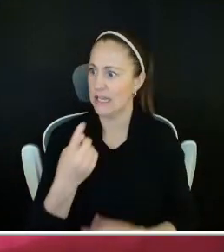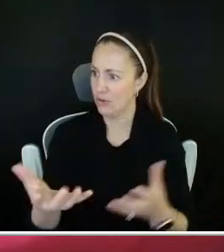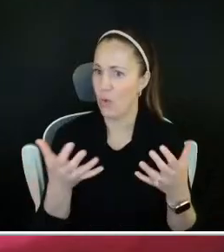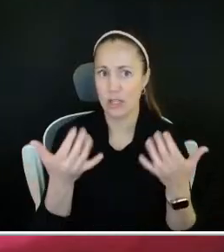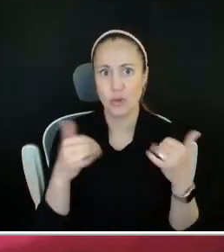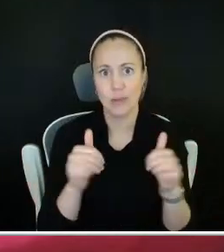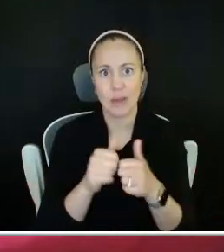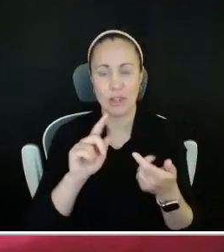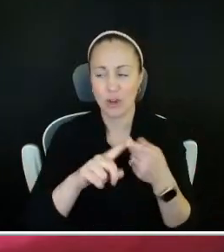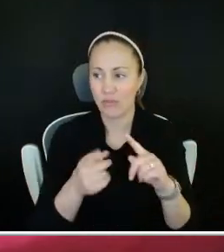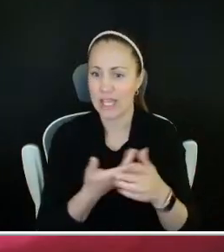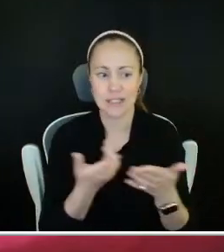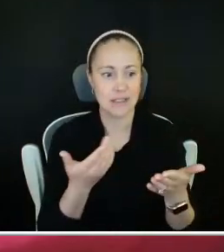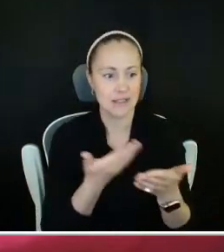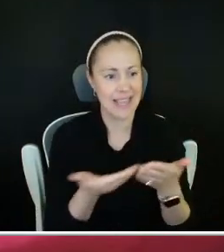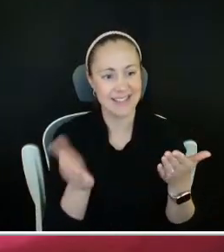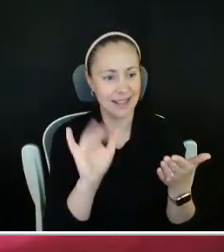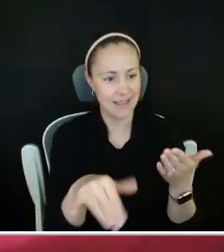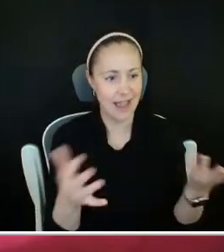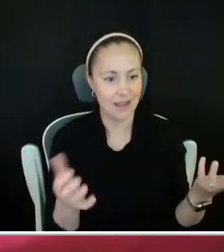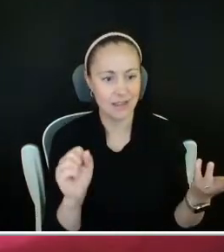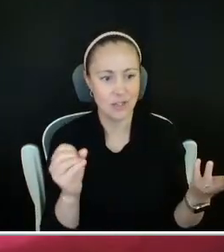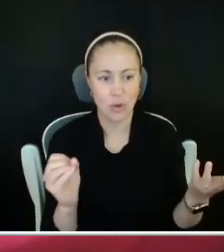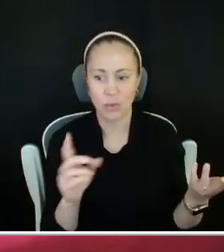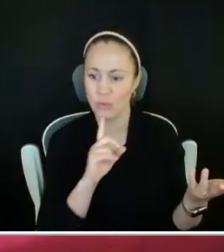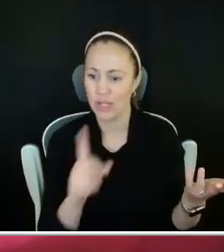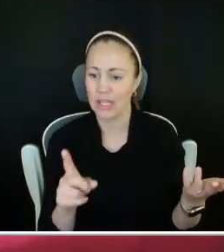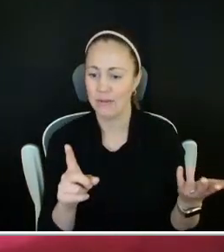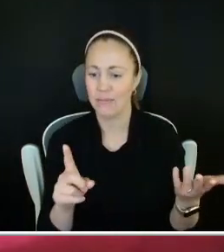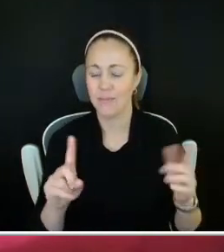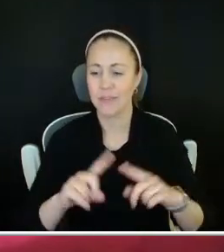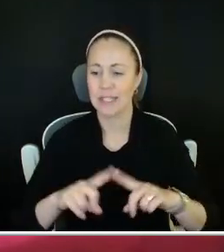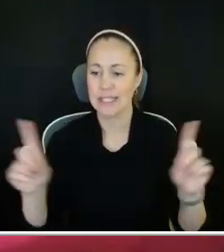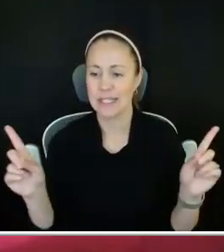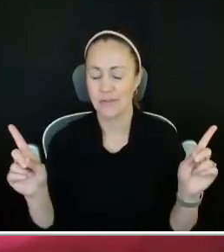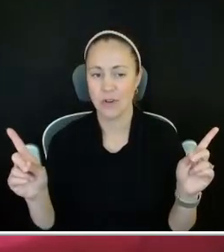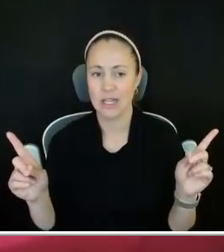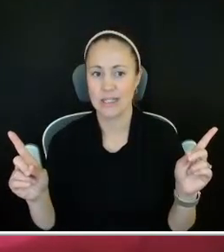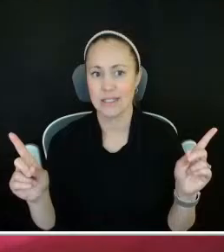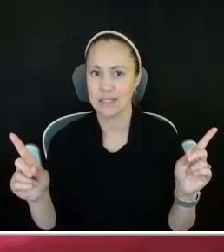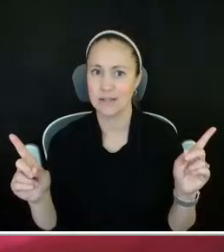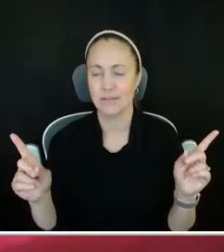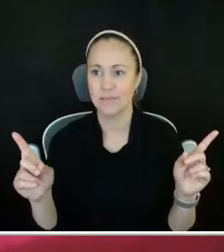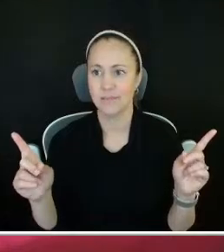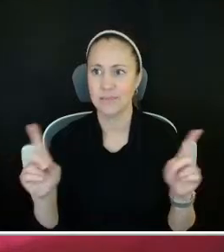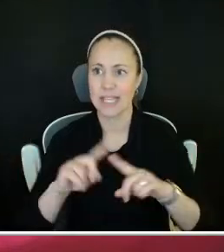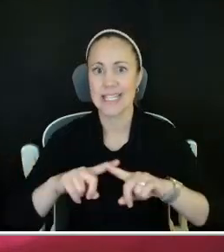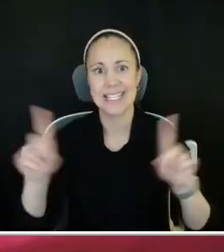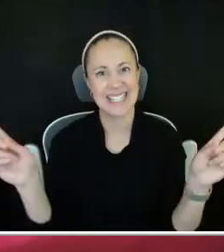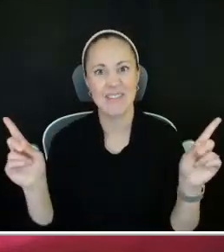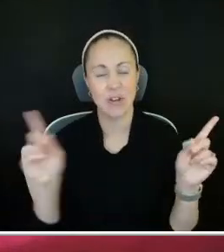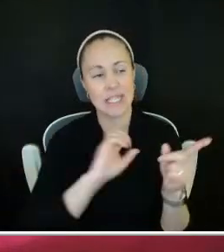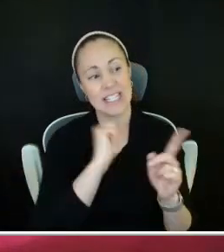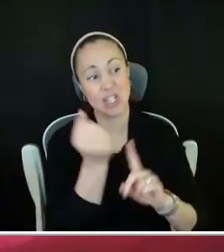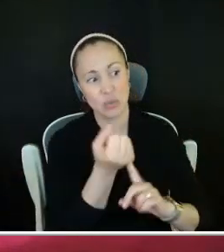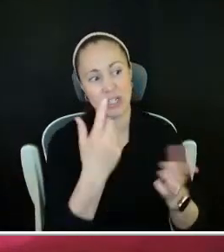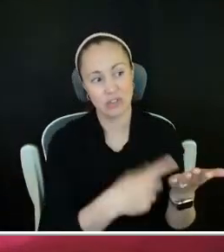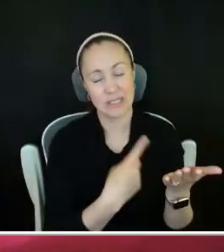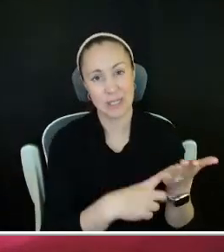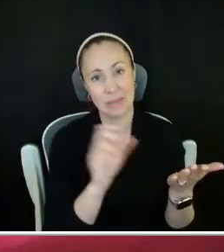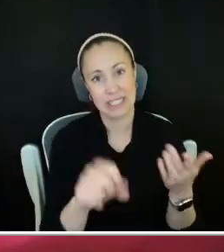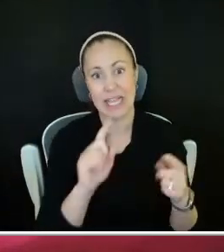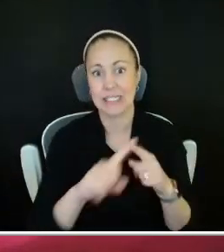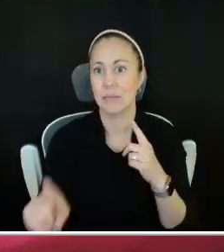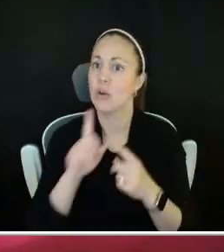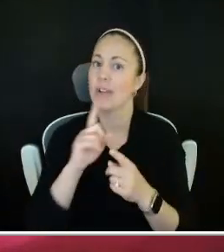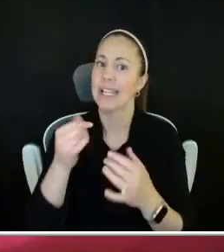that. So again, it's a different carrot, if you will, sometimes, but the end is still the